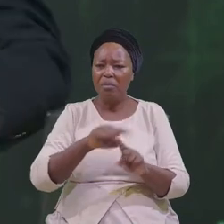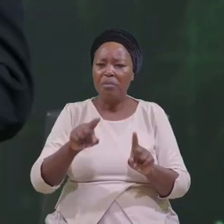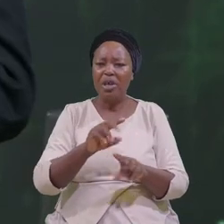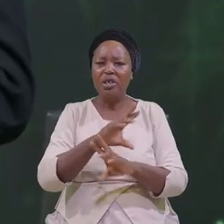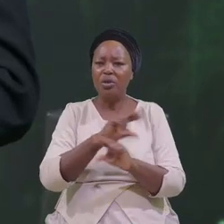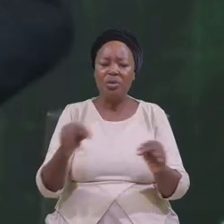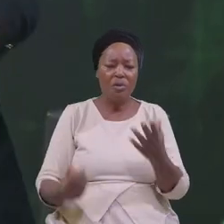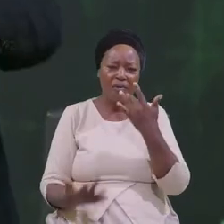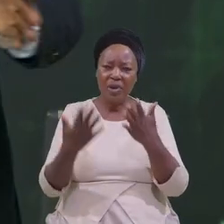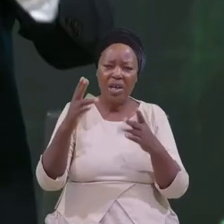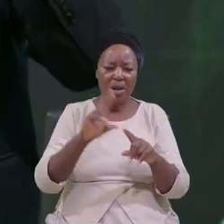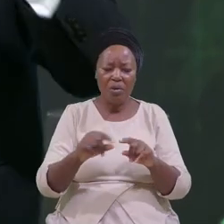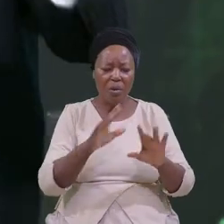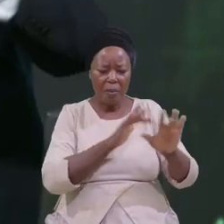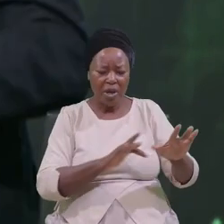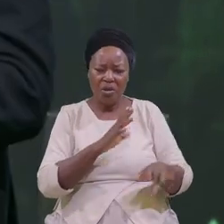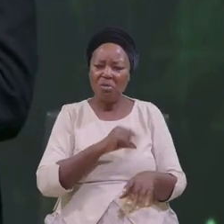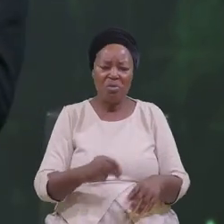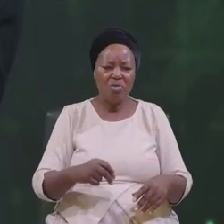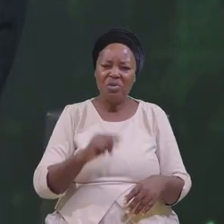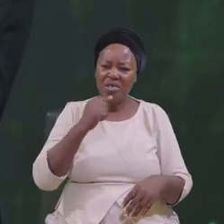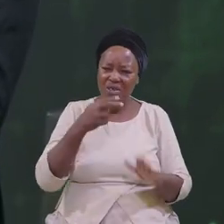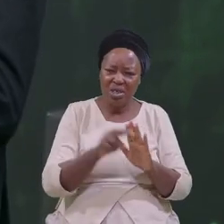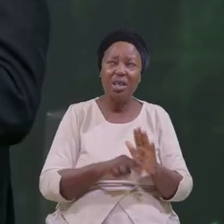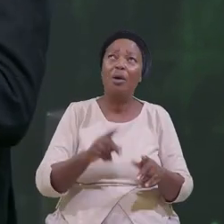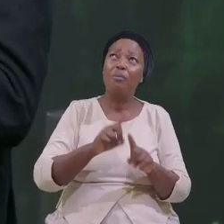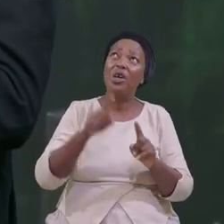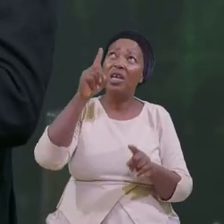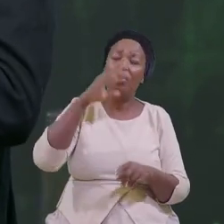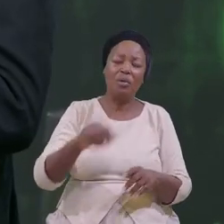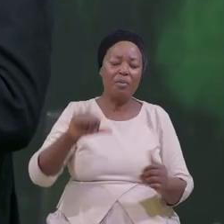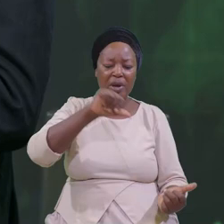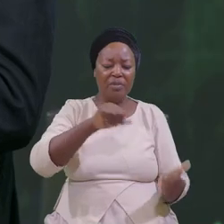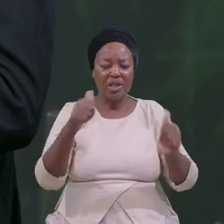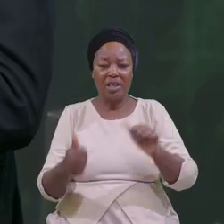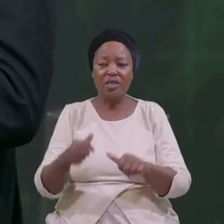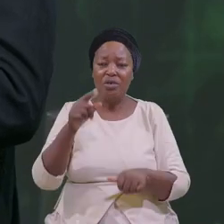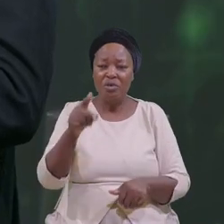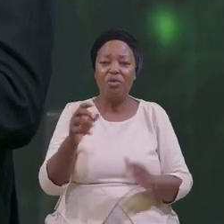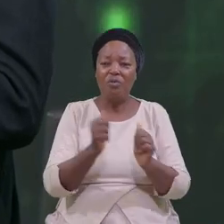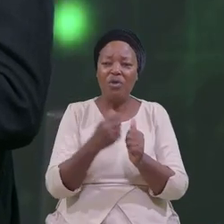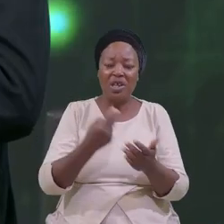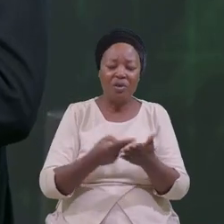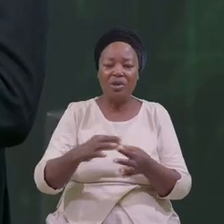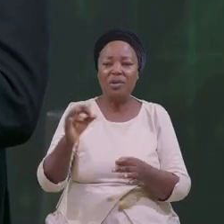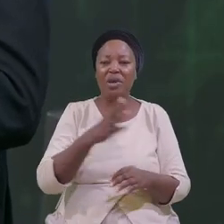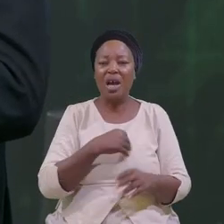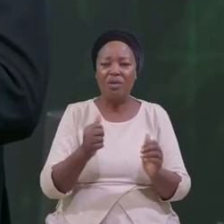no zeal. He shall baptize you with the Holy Ghost and with fire. This